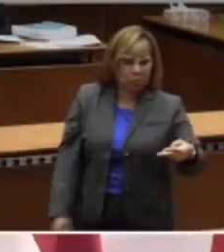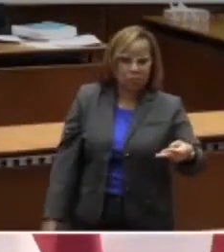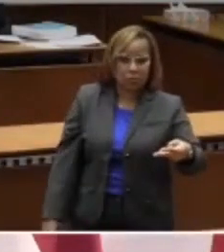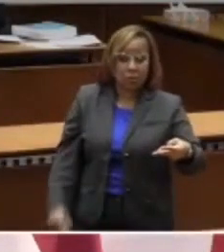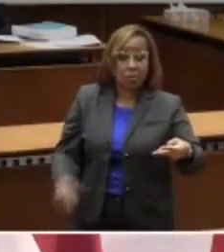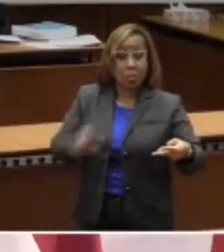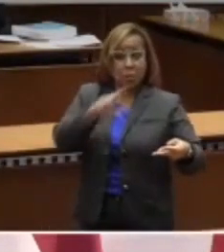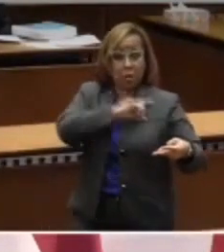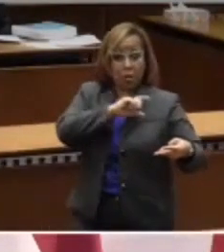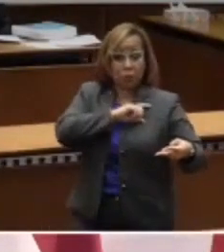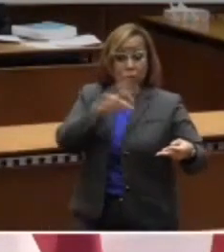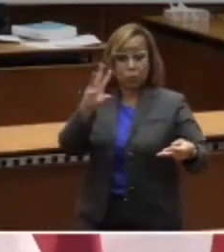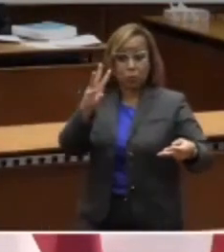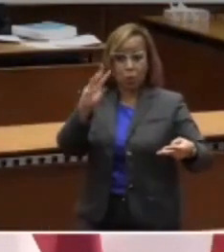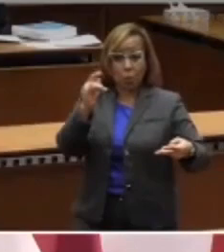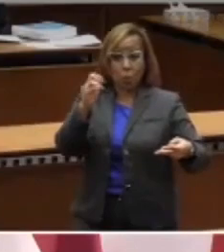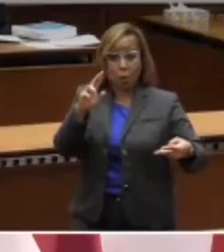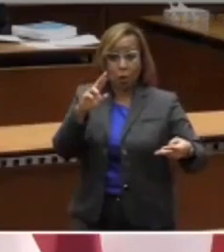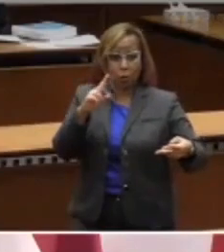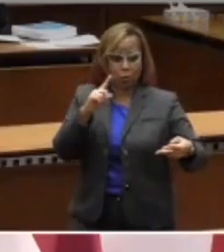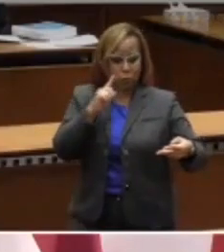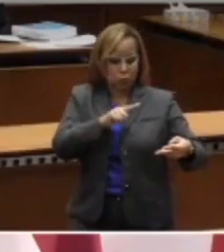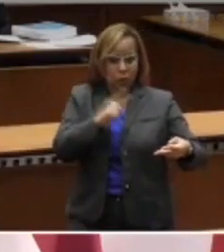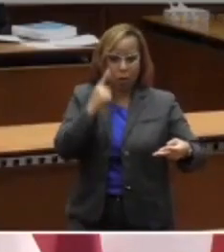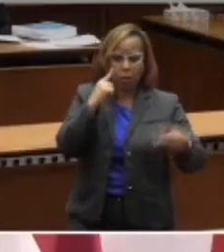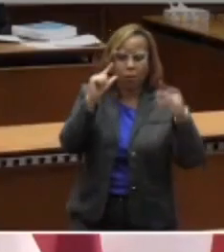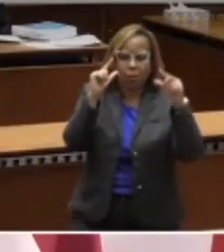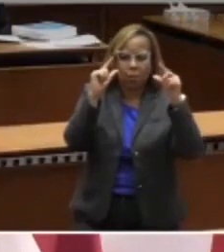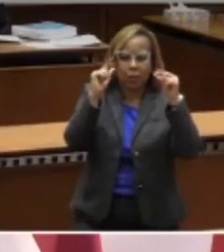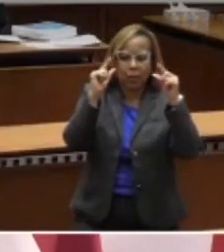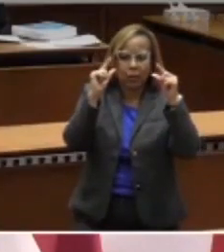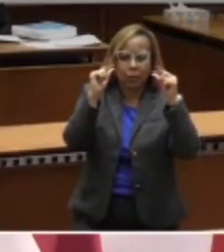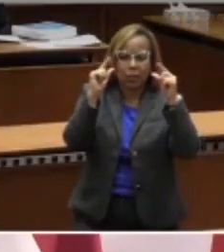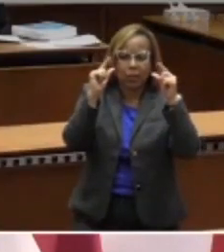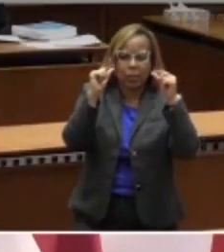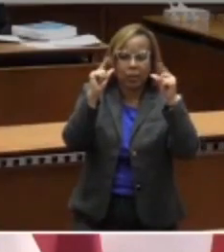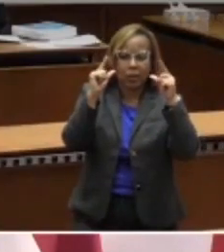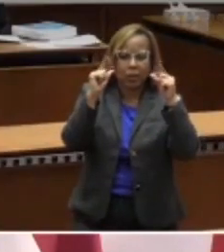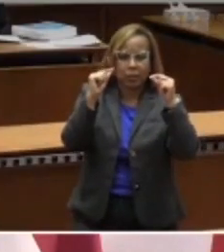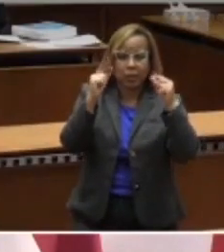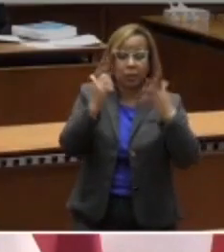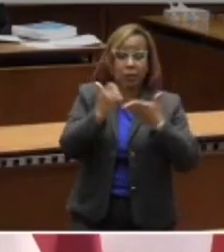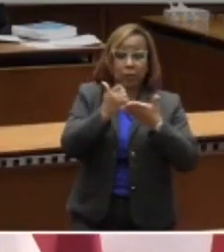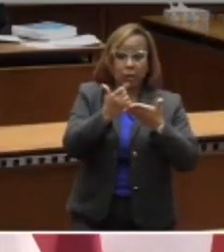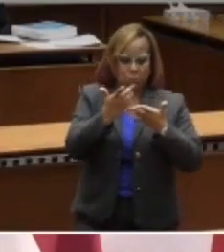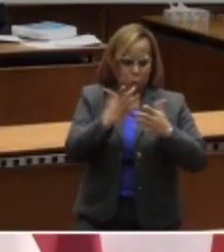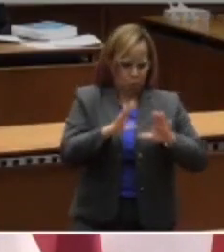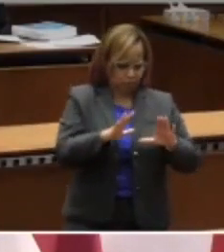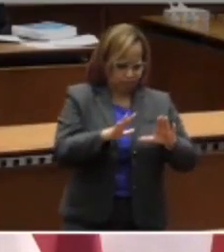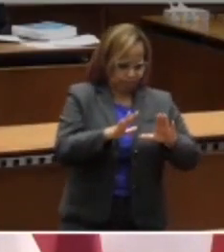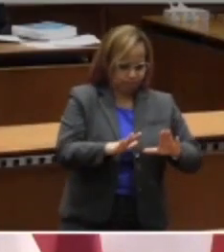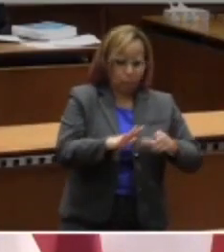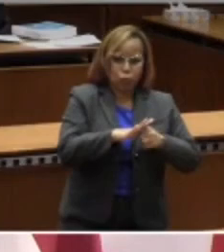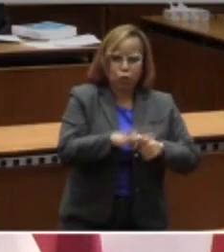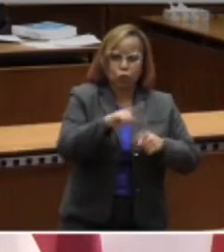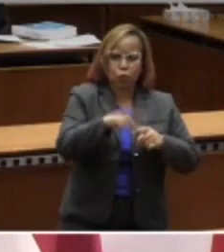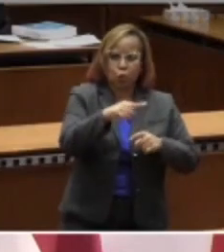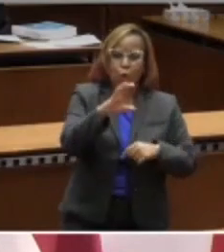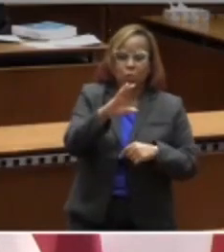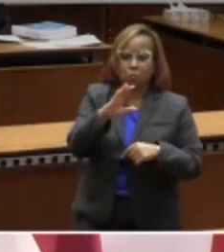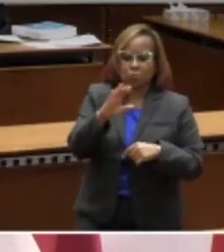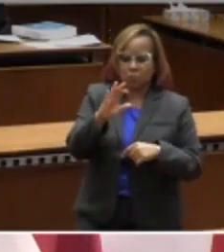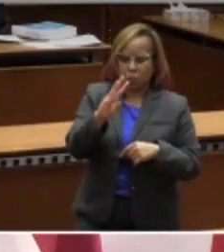but Officer Walker saw that she was blinking and he helped apply pressure to her wound to stop the